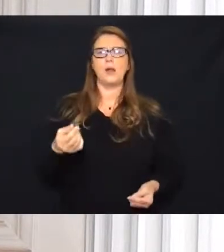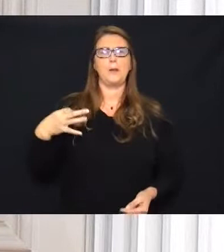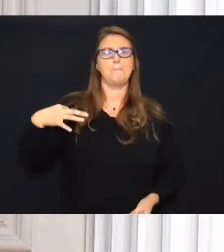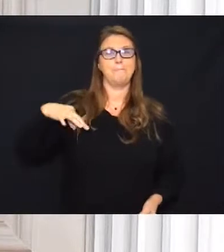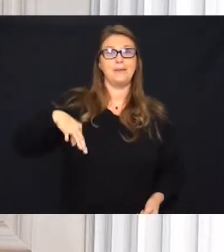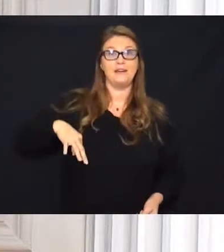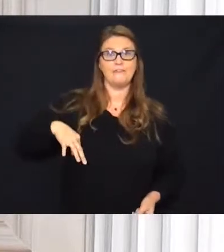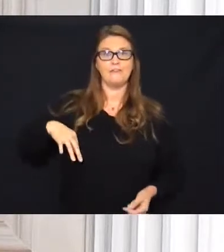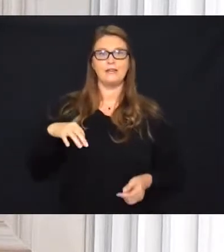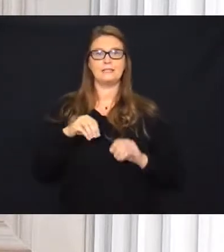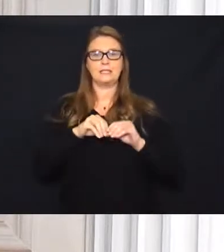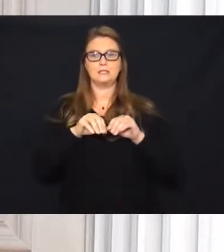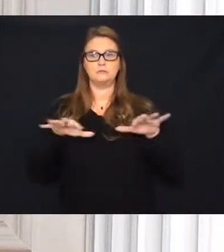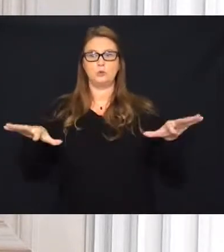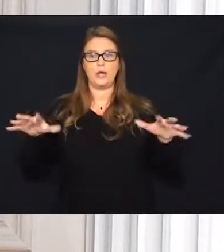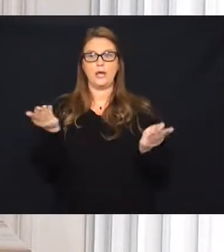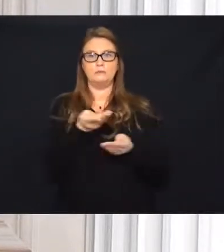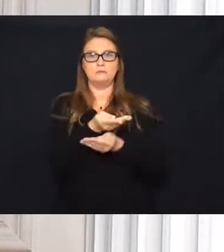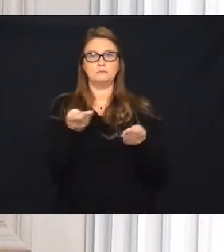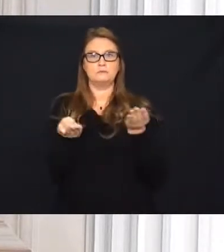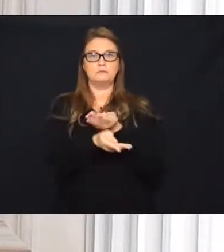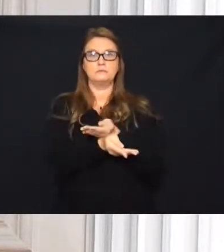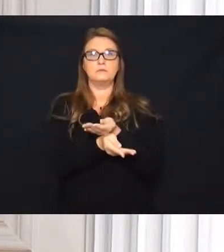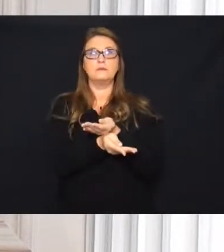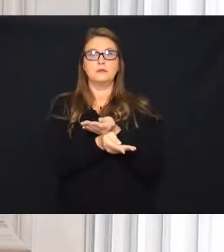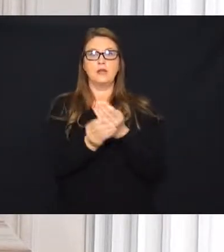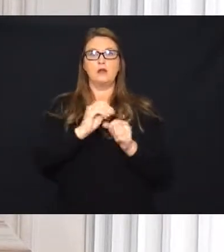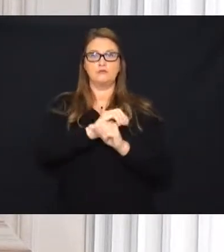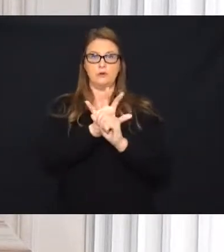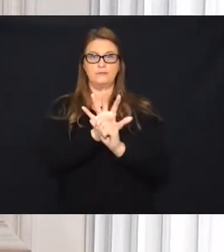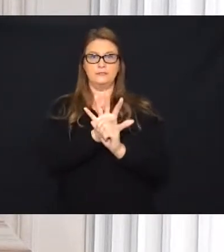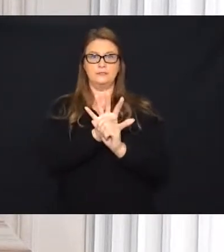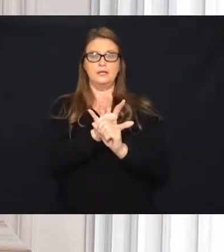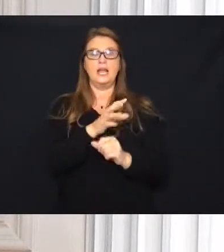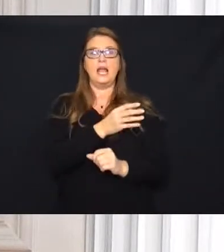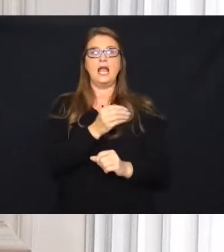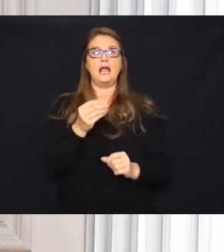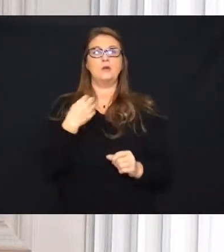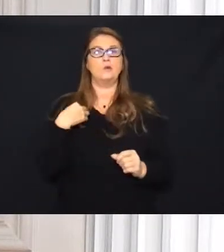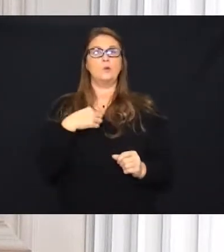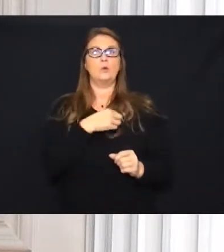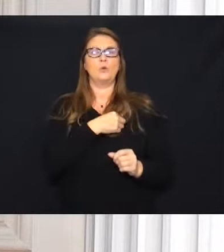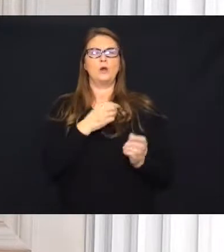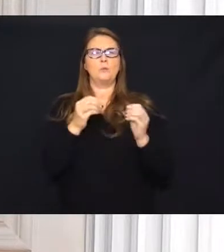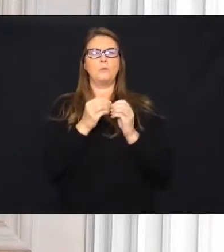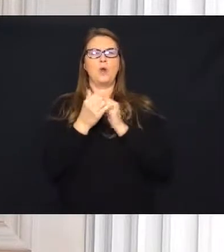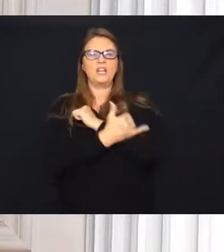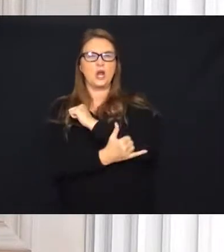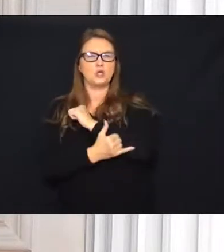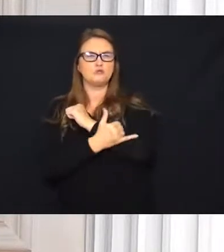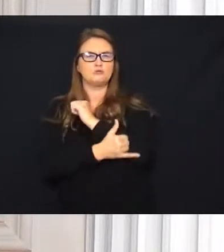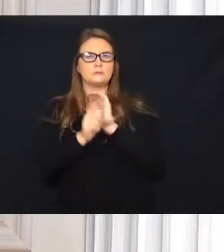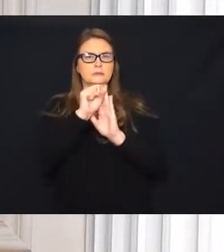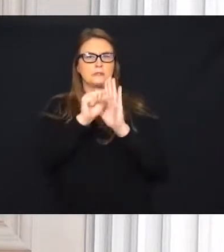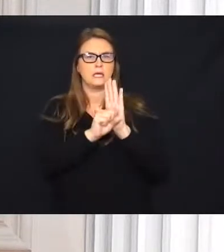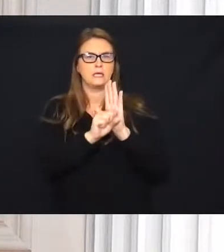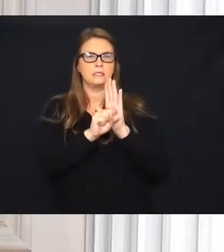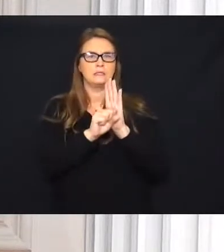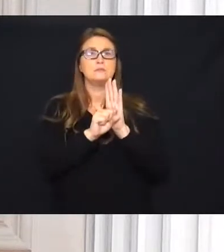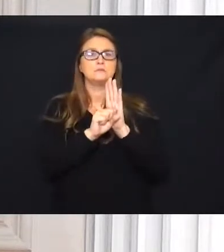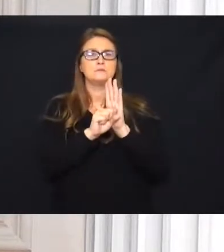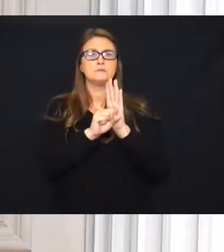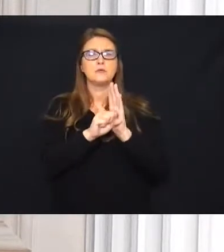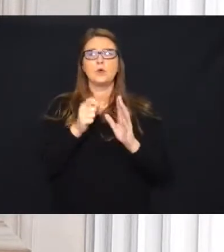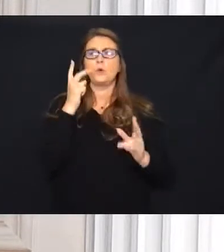the spread of COVID-19 in that we, because we're a more rural state, we can see what happens